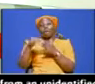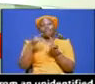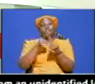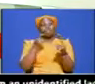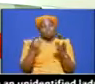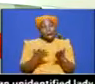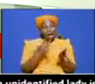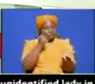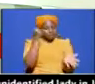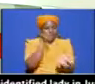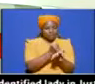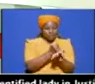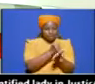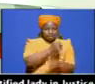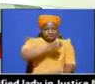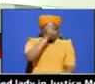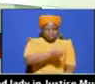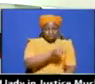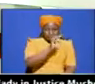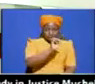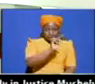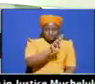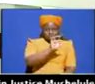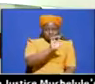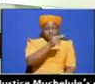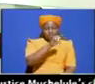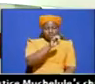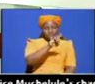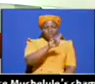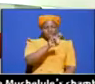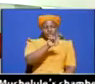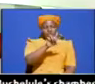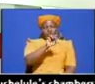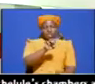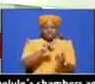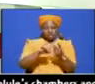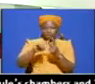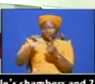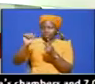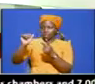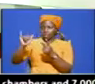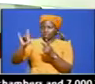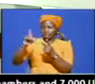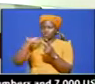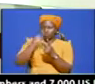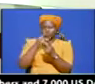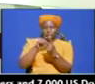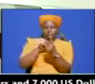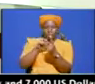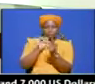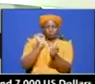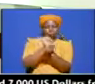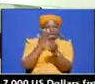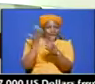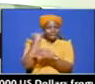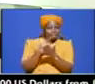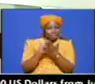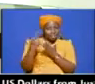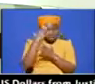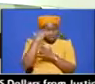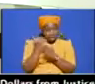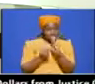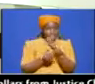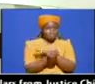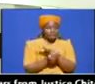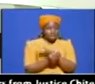of Justice Aggrey and Muchelule and Said Chitembwe, who were arrested last week on bribery allegations. The DCI